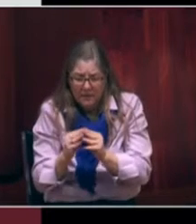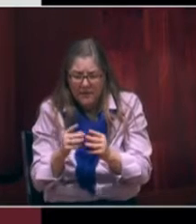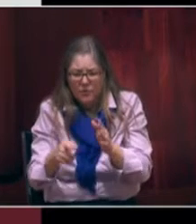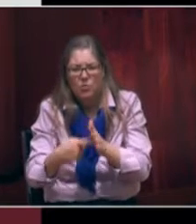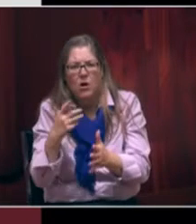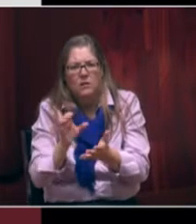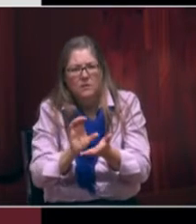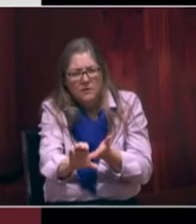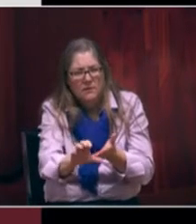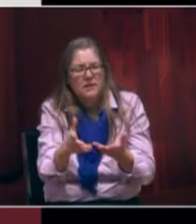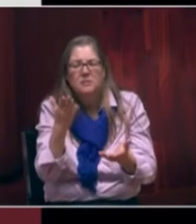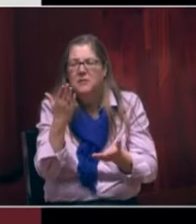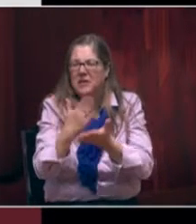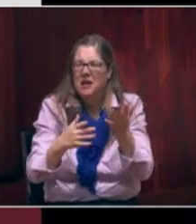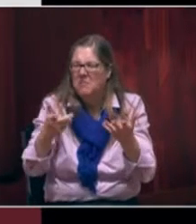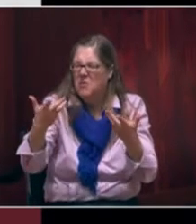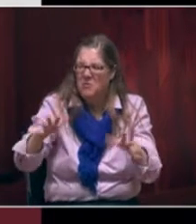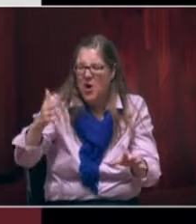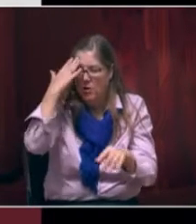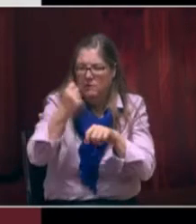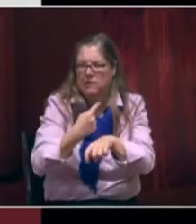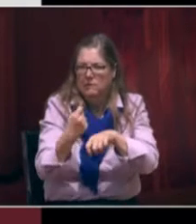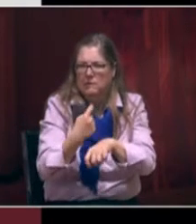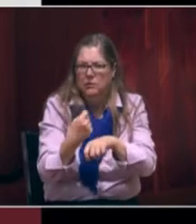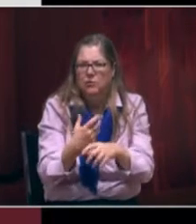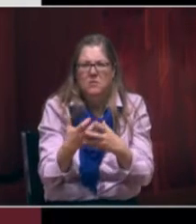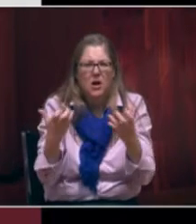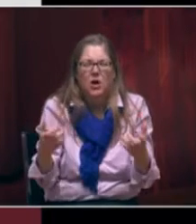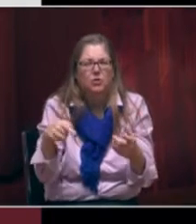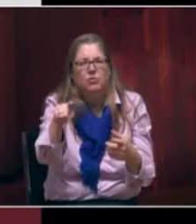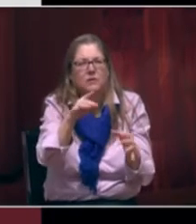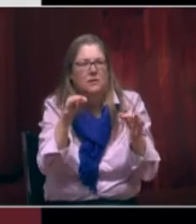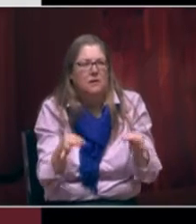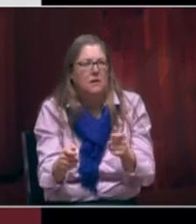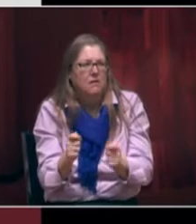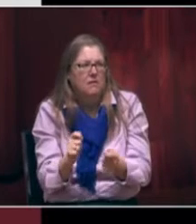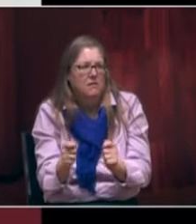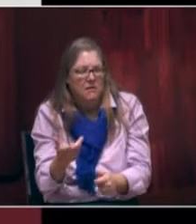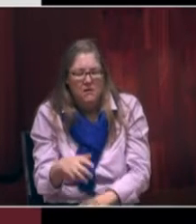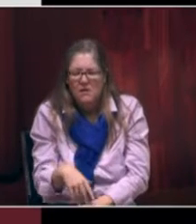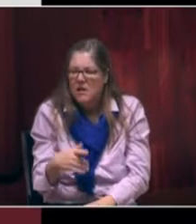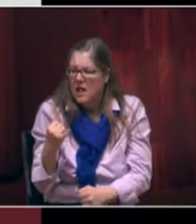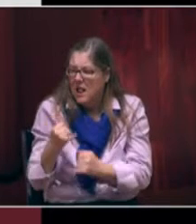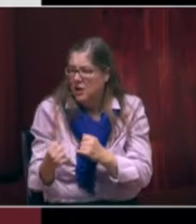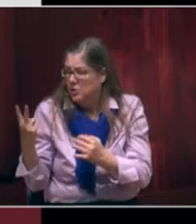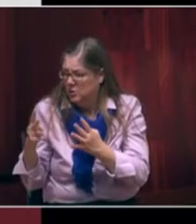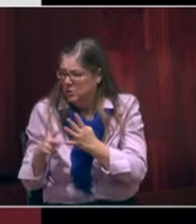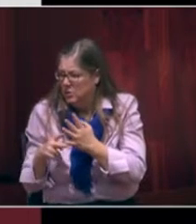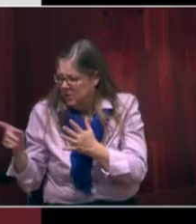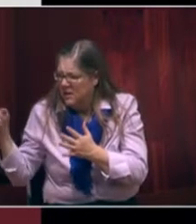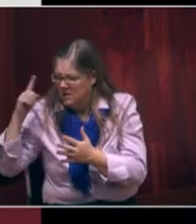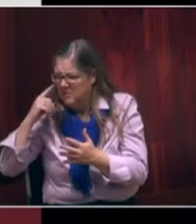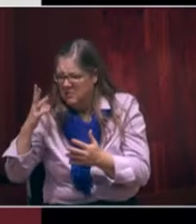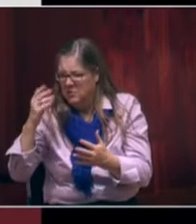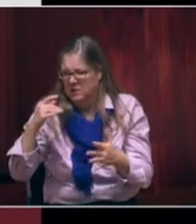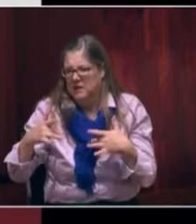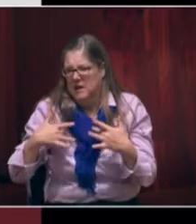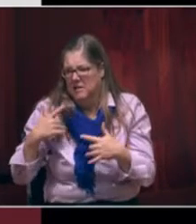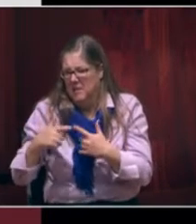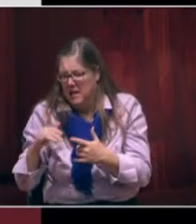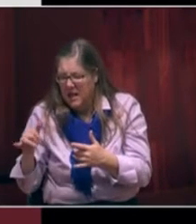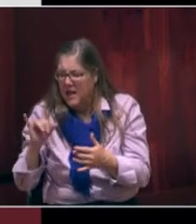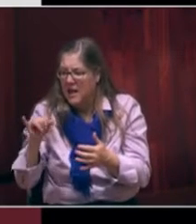know. If I was a records officer, I'd be pretty excited about the last two. I'd probably have disposal